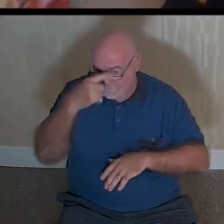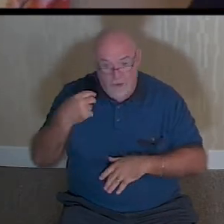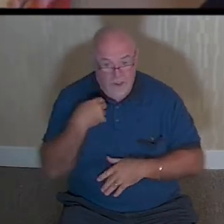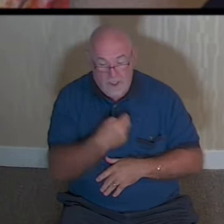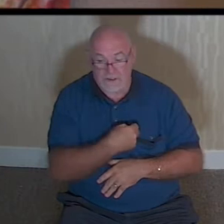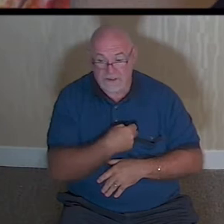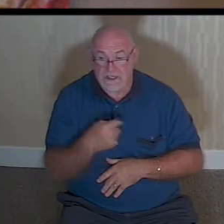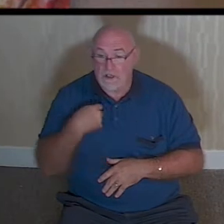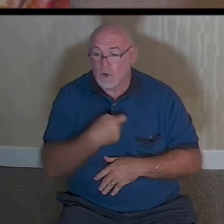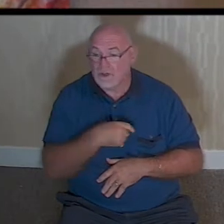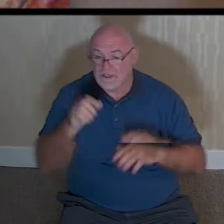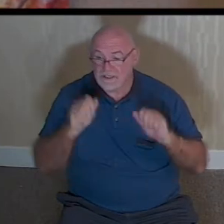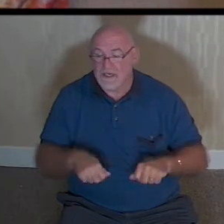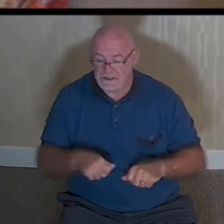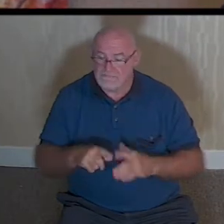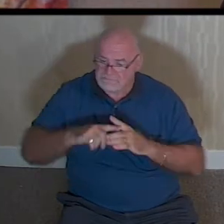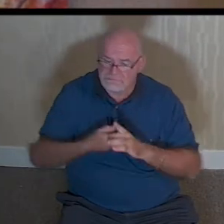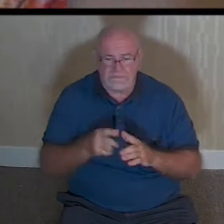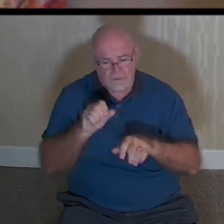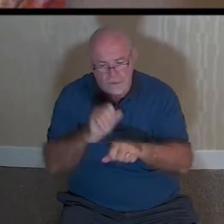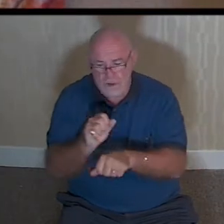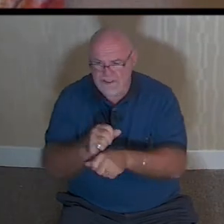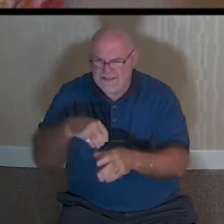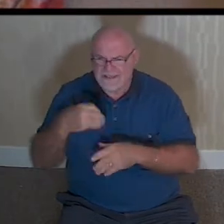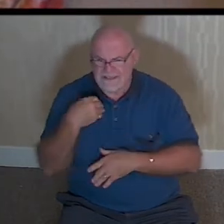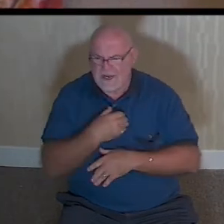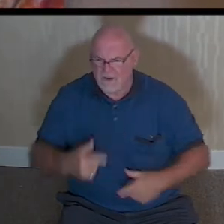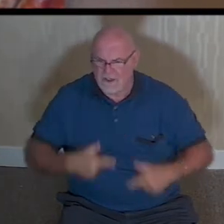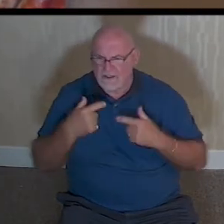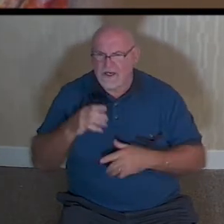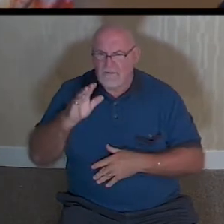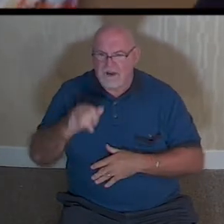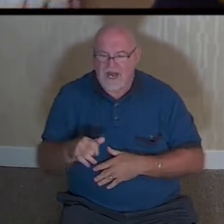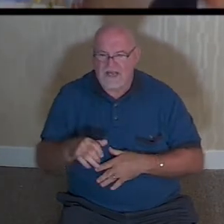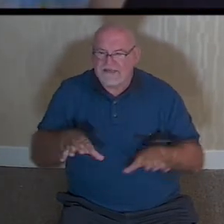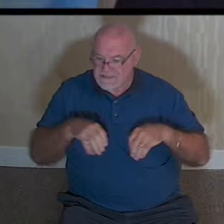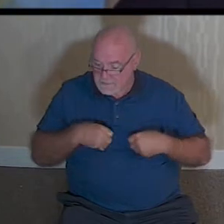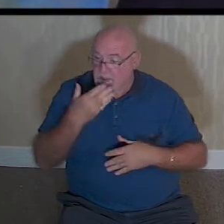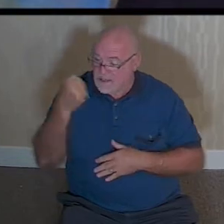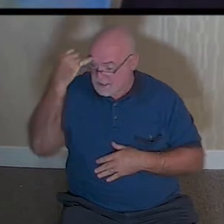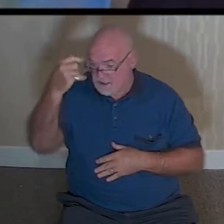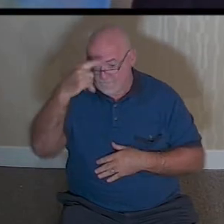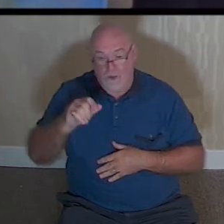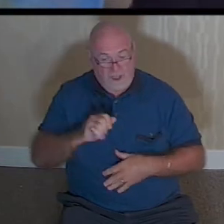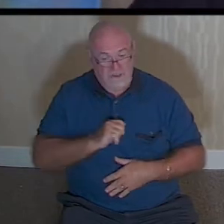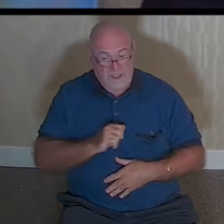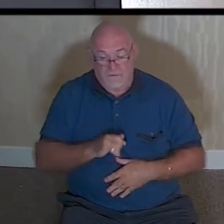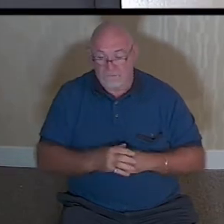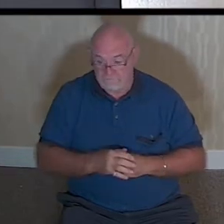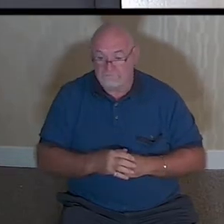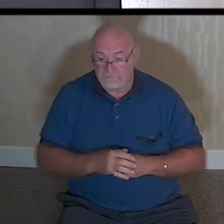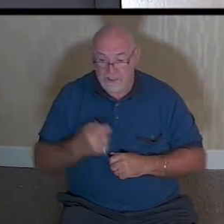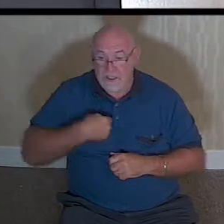and that we can put it to work in our lives by accepting a better idea for ourselves. And we're